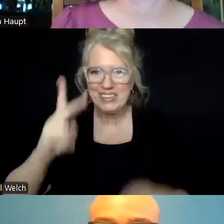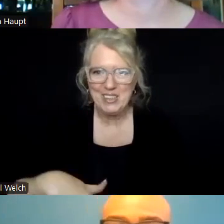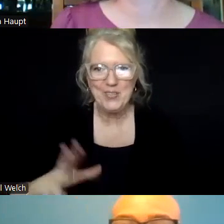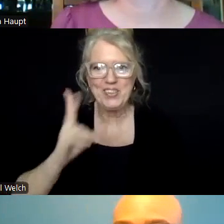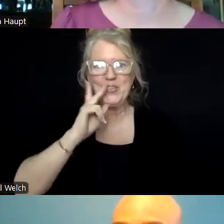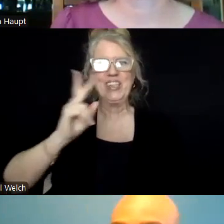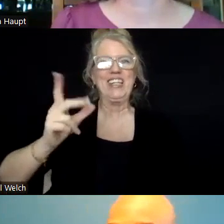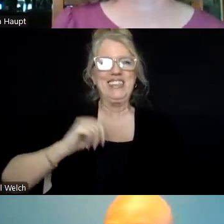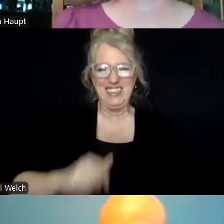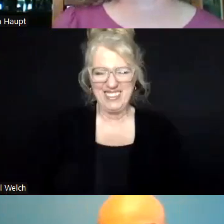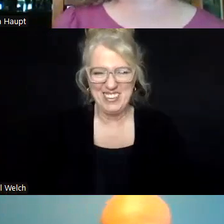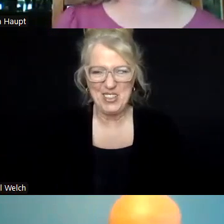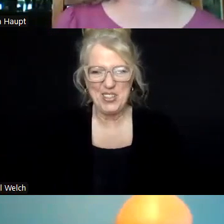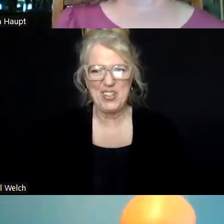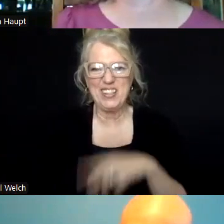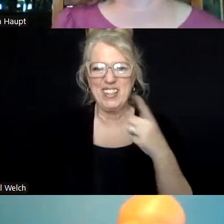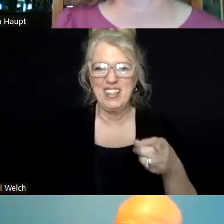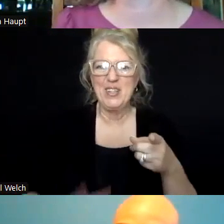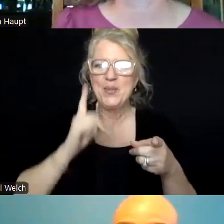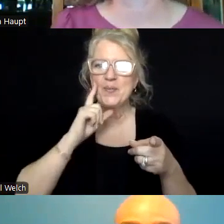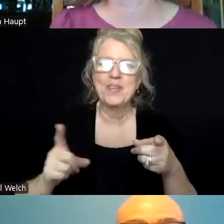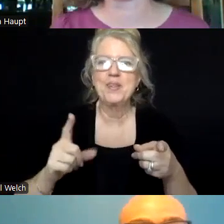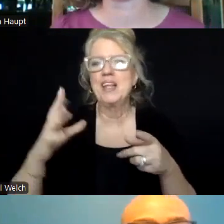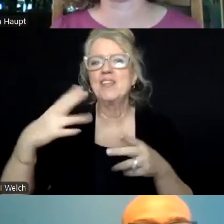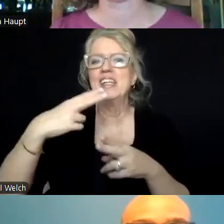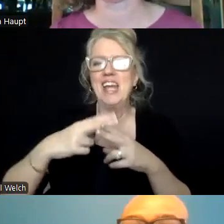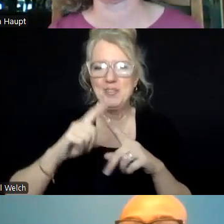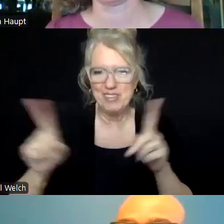myself. Except this says Belina Shaw. That's the only.